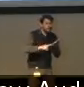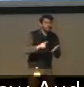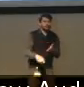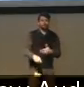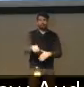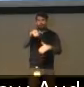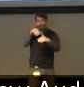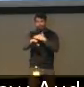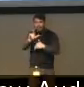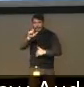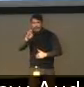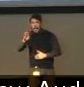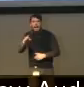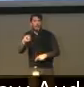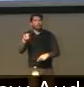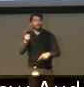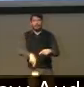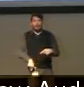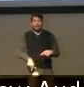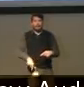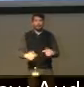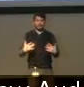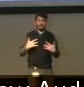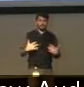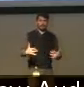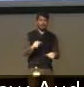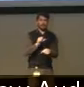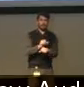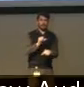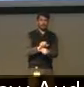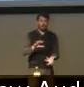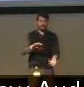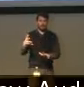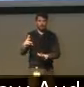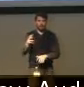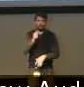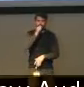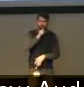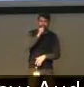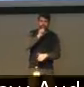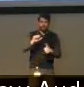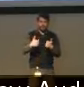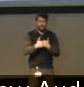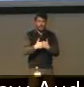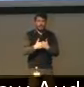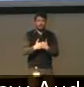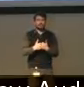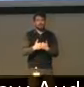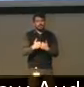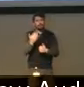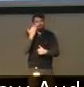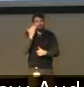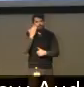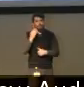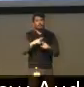in a normal world is very difficult and challenging, but I do truly think it has made a difference and will continue